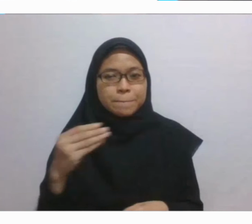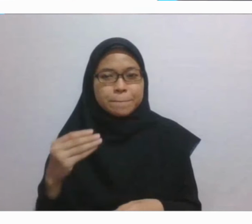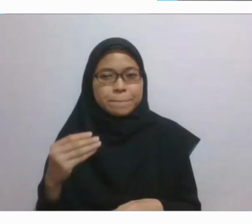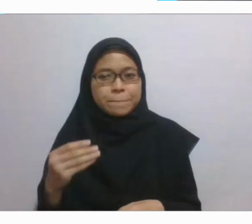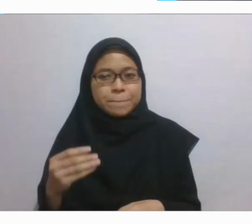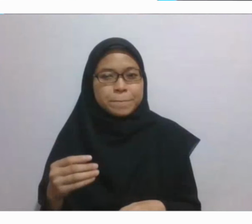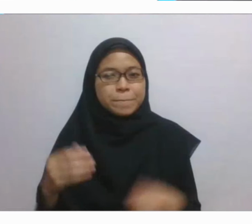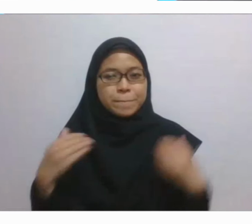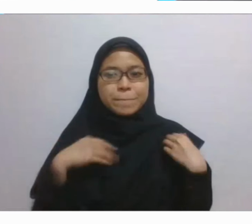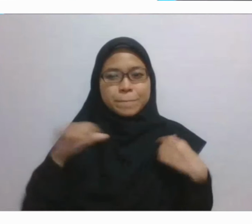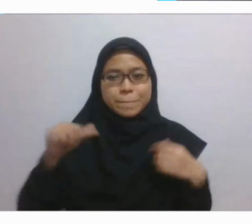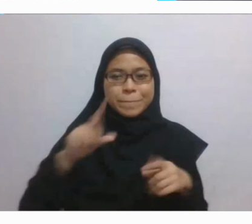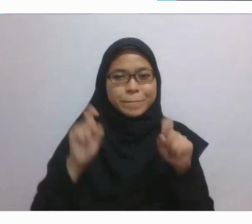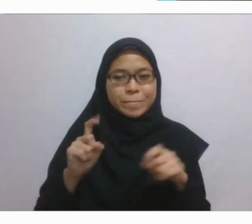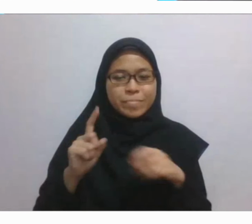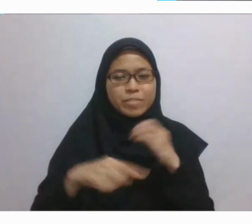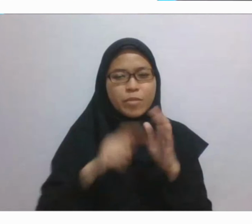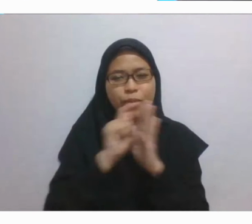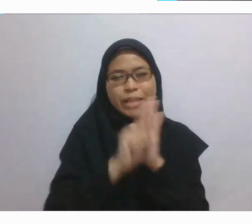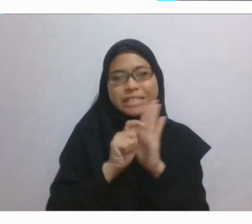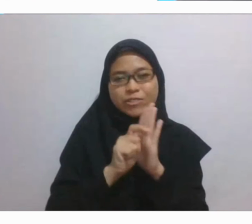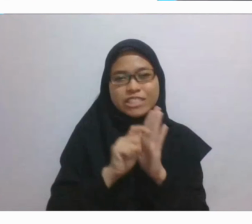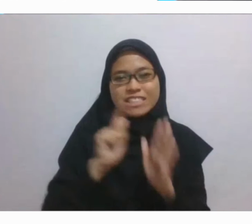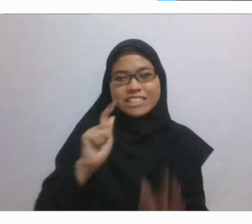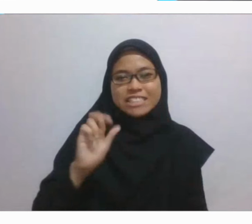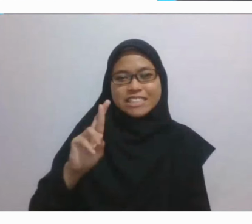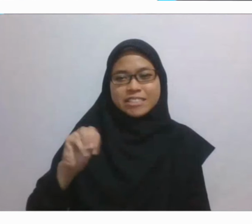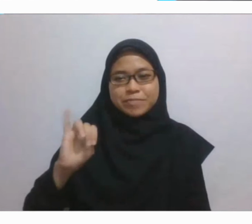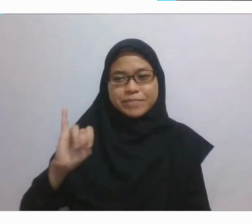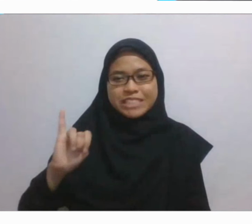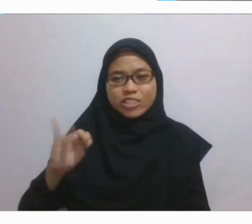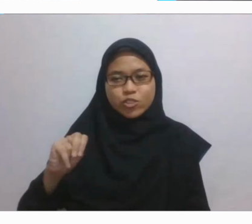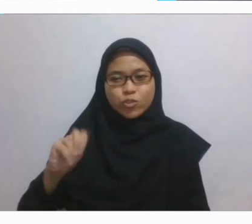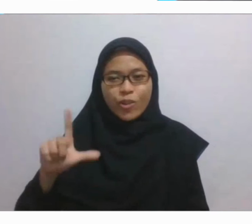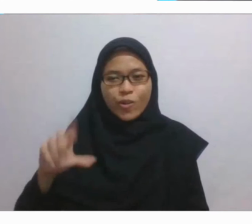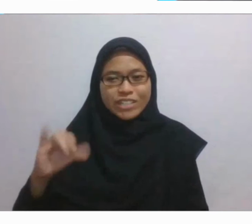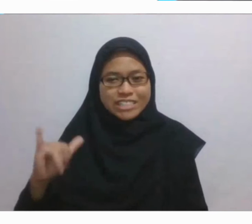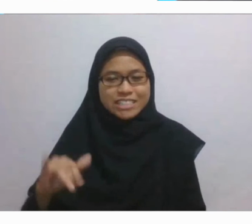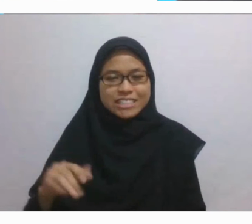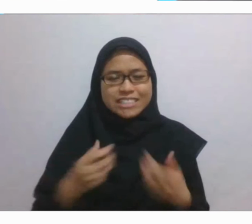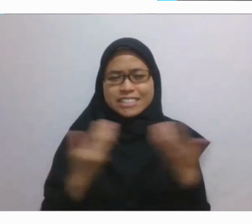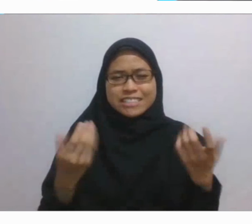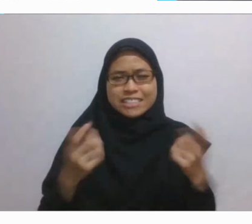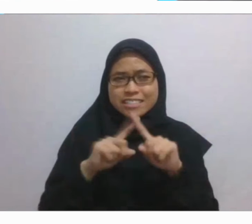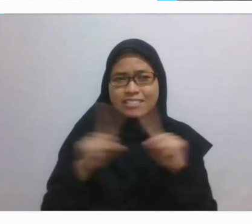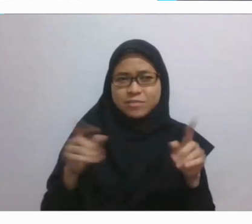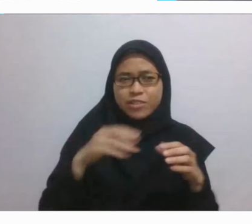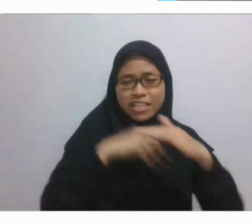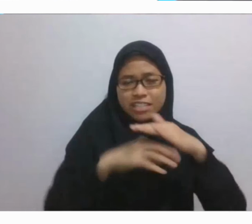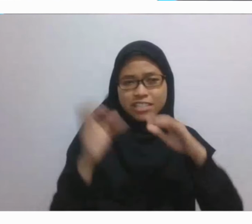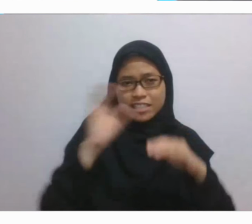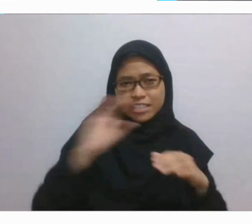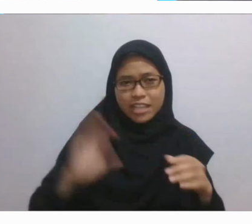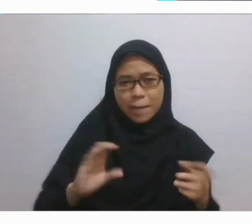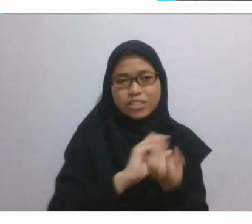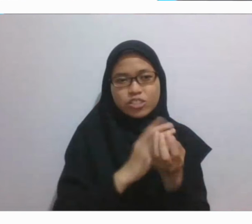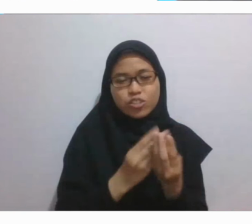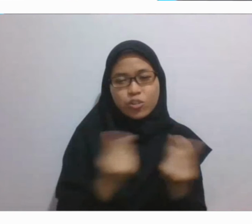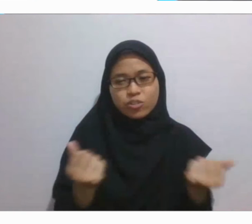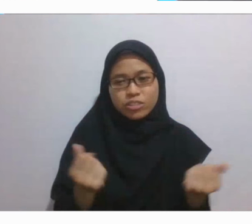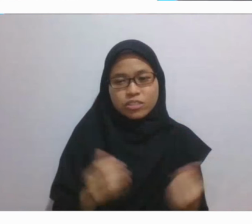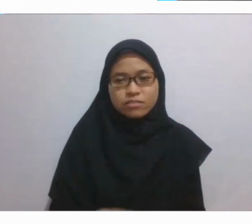there's an interesting question about terminology before we move to some other ones, just around the distinction between natural climate solutions, and they